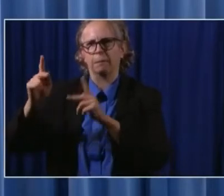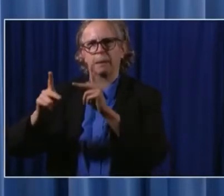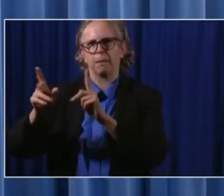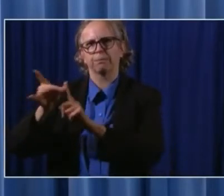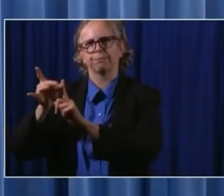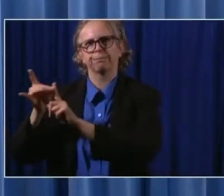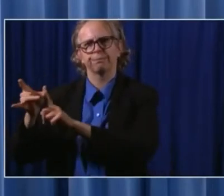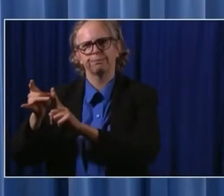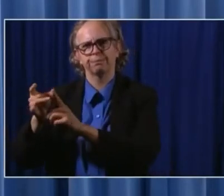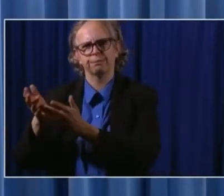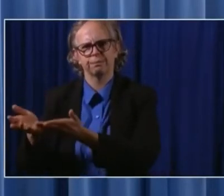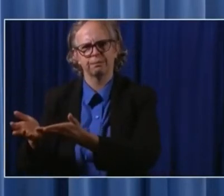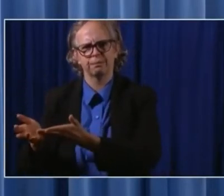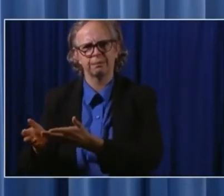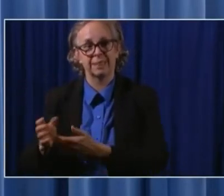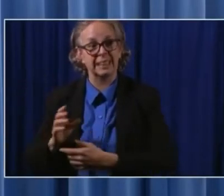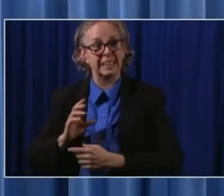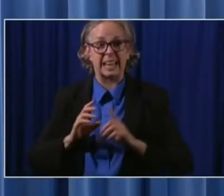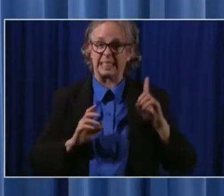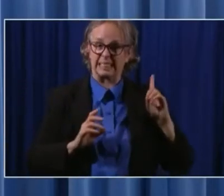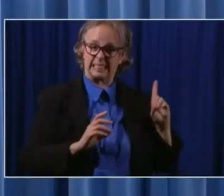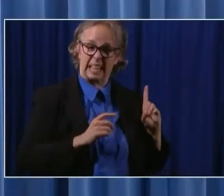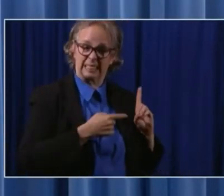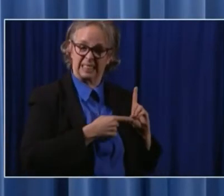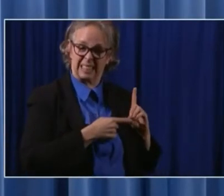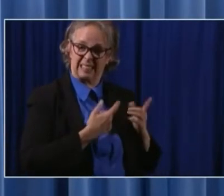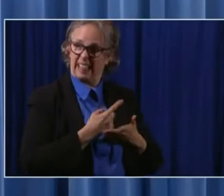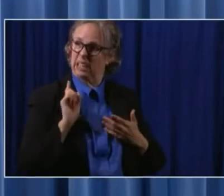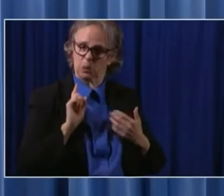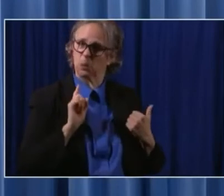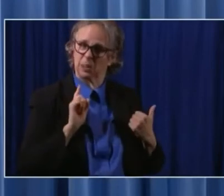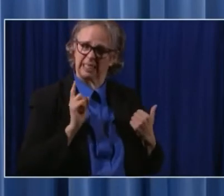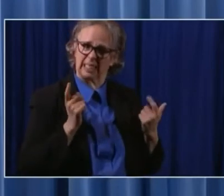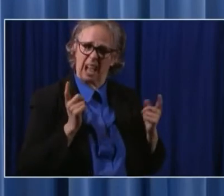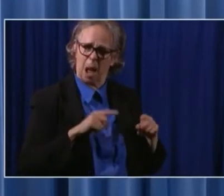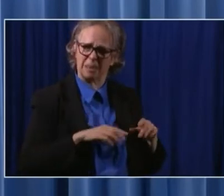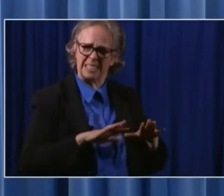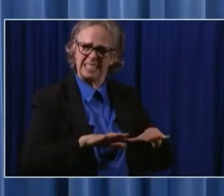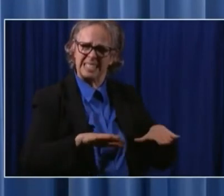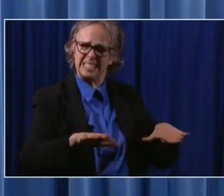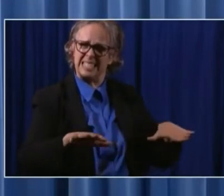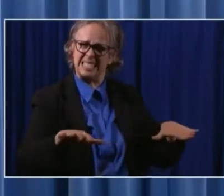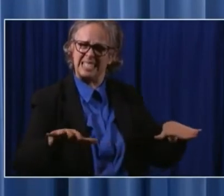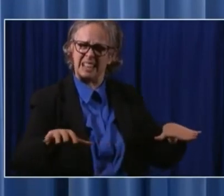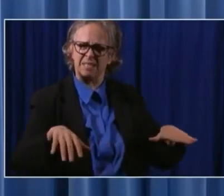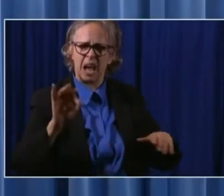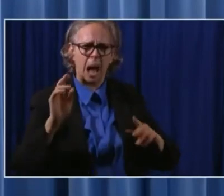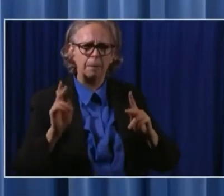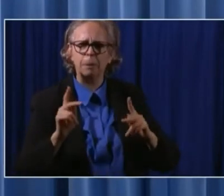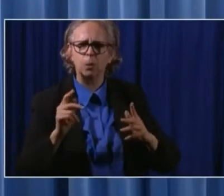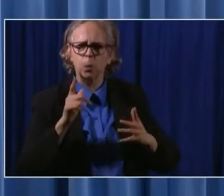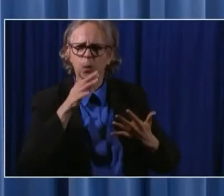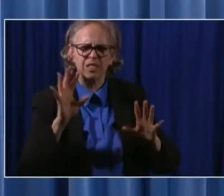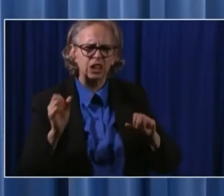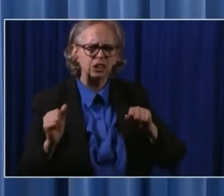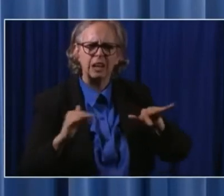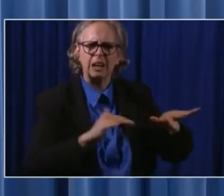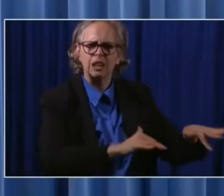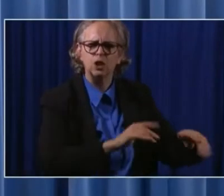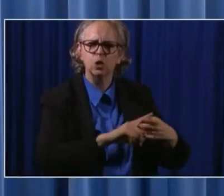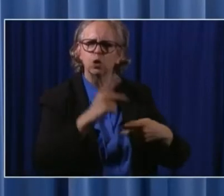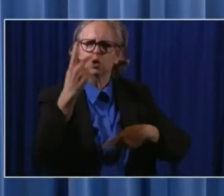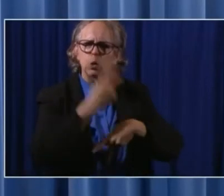Dayton-Montgomery County Public Health issued a release last week looking for people who attended a 2-day house party in Miamisburg at 2 separate locations with